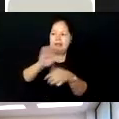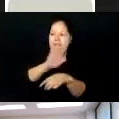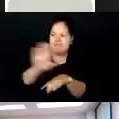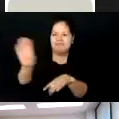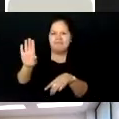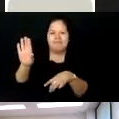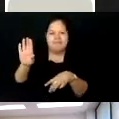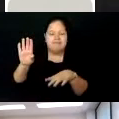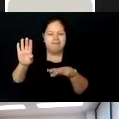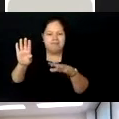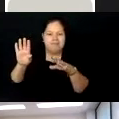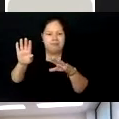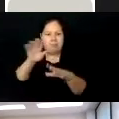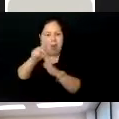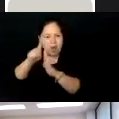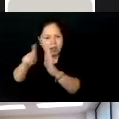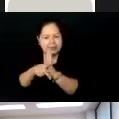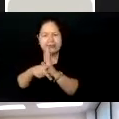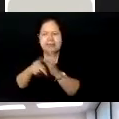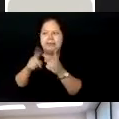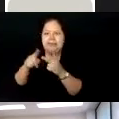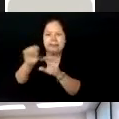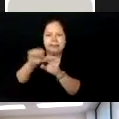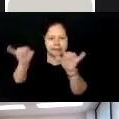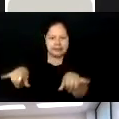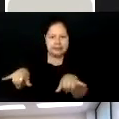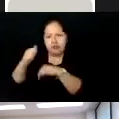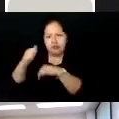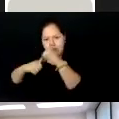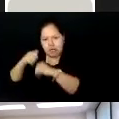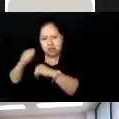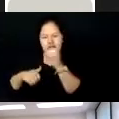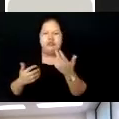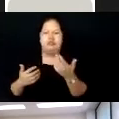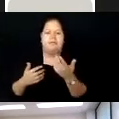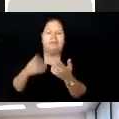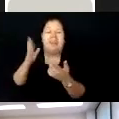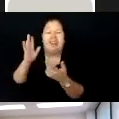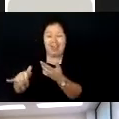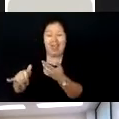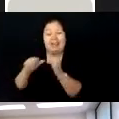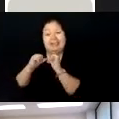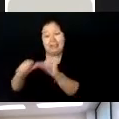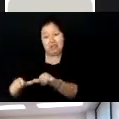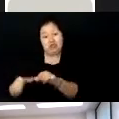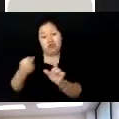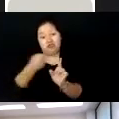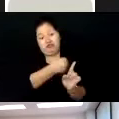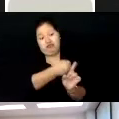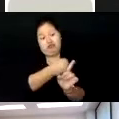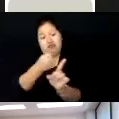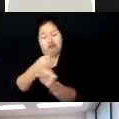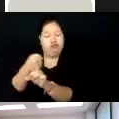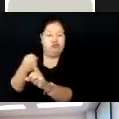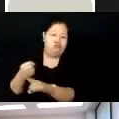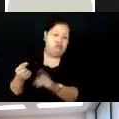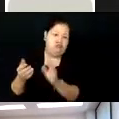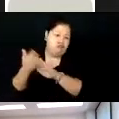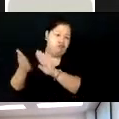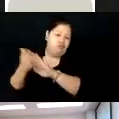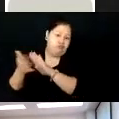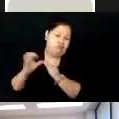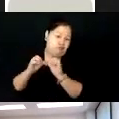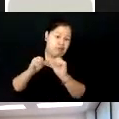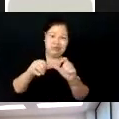the overarching policies, systems, and structures, which continue to be self-preserving into the present day.